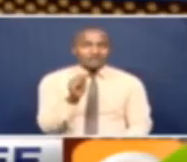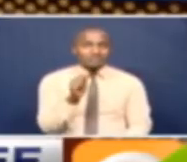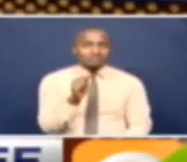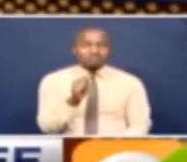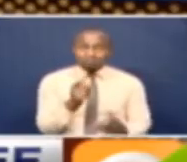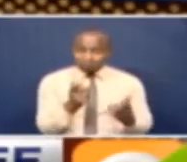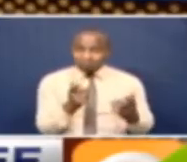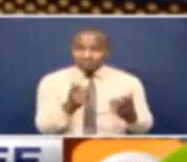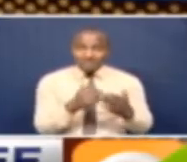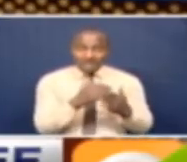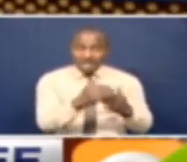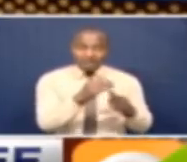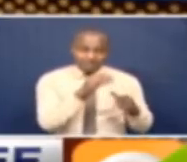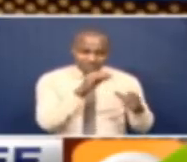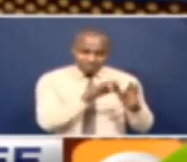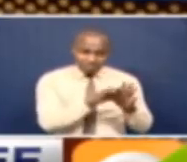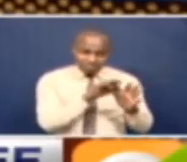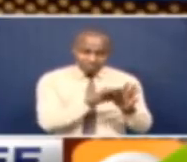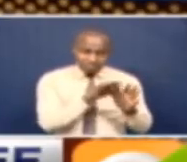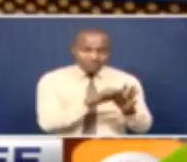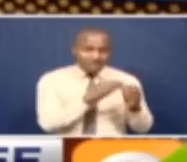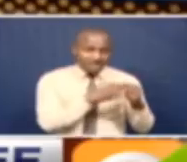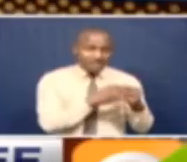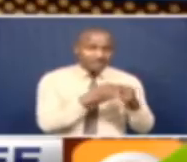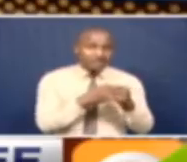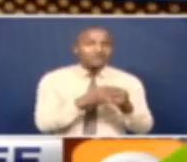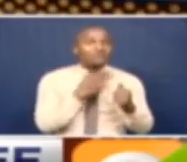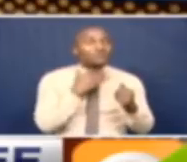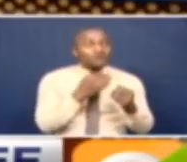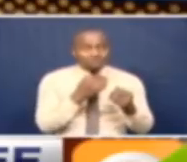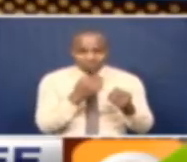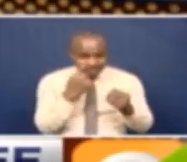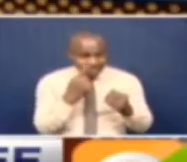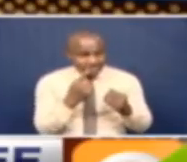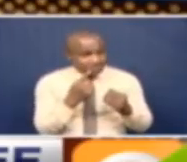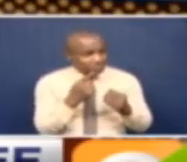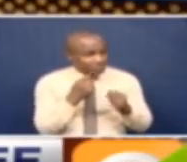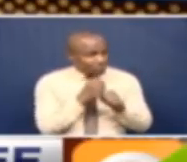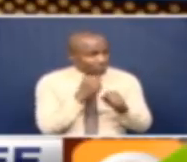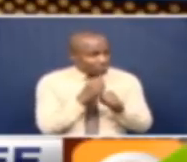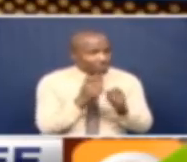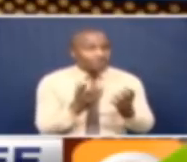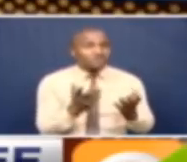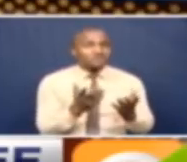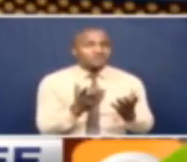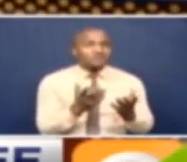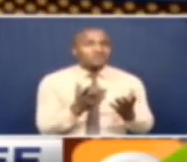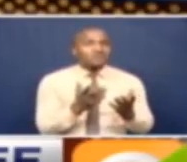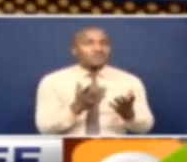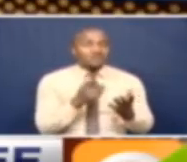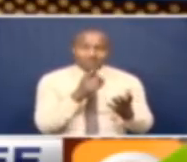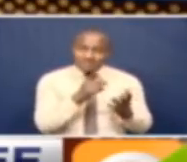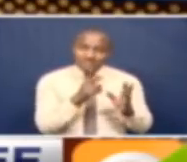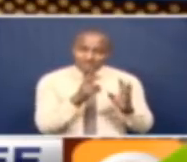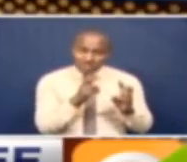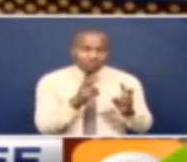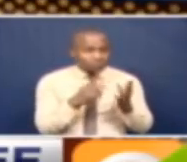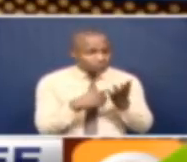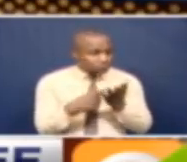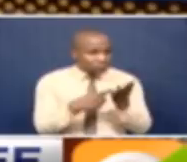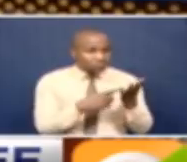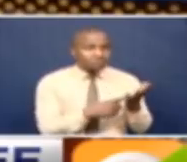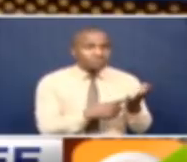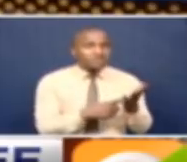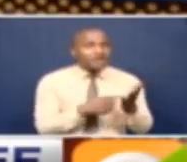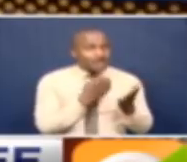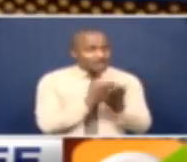post 8th of August. We want to trust them again that they will do a good job. So let us, these matters will be canvassed. Those who have